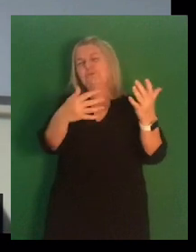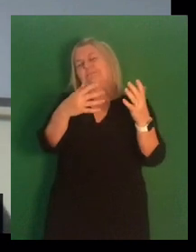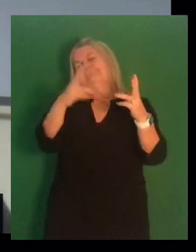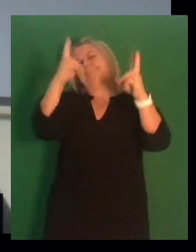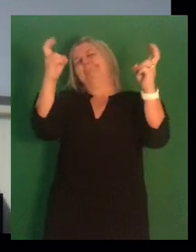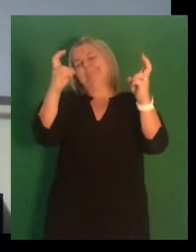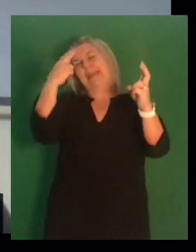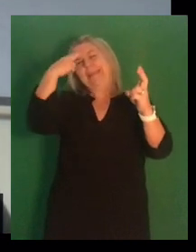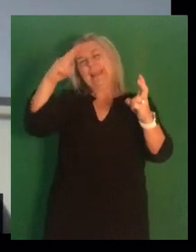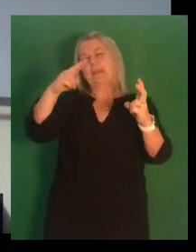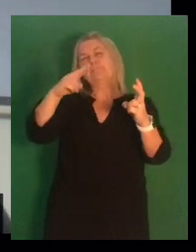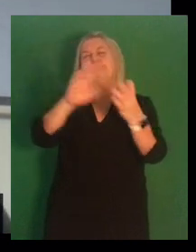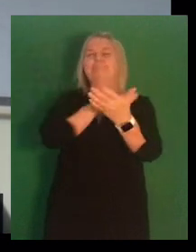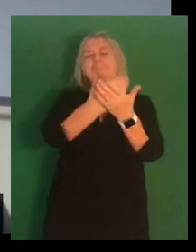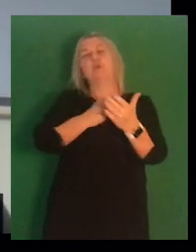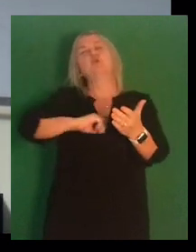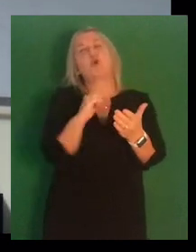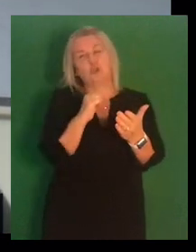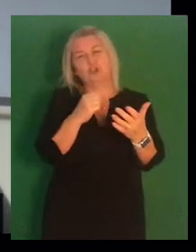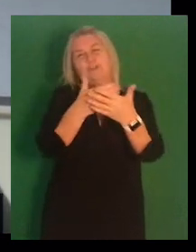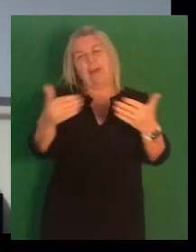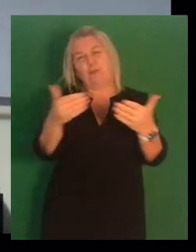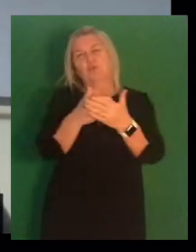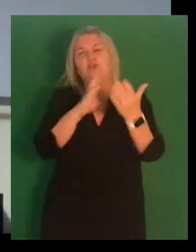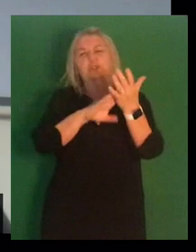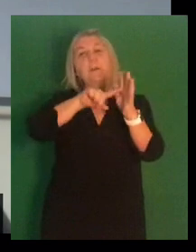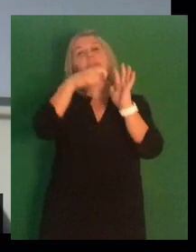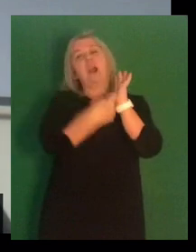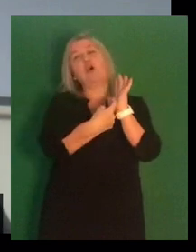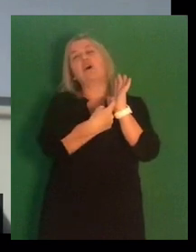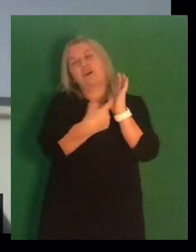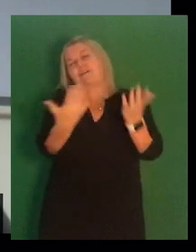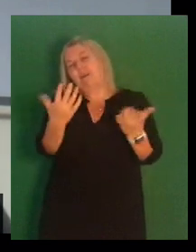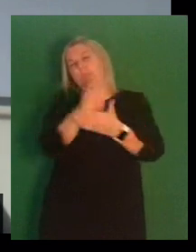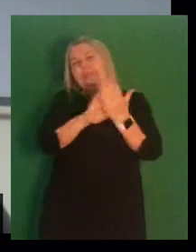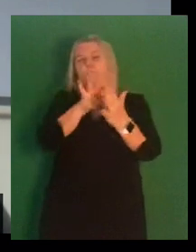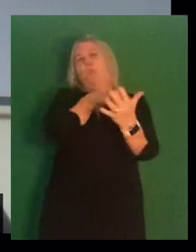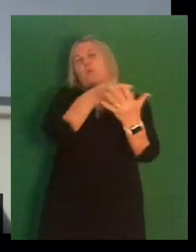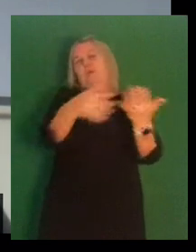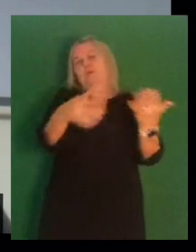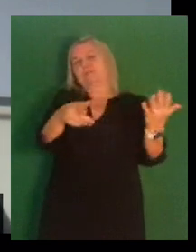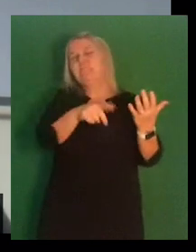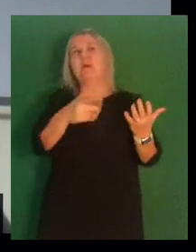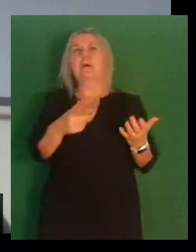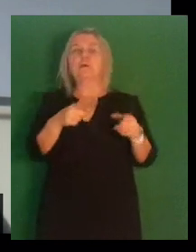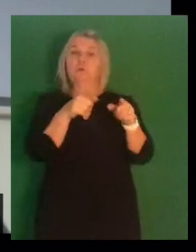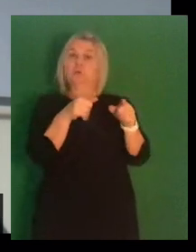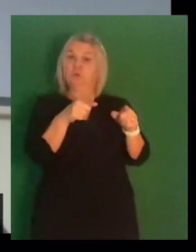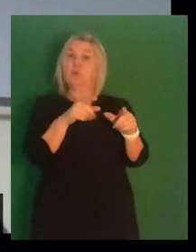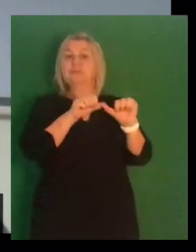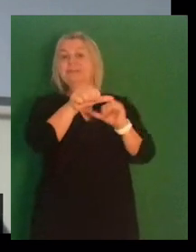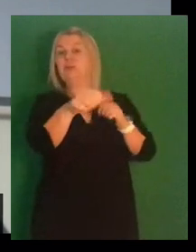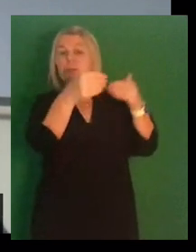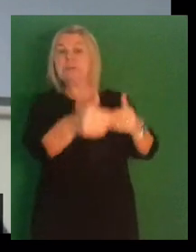those of you who are joining us from across the world. And that was really a series of to